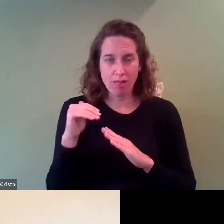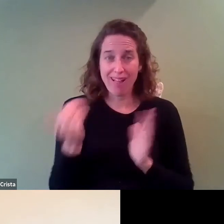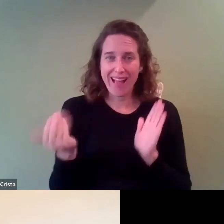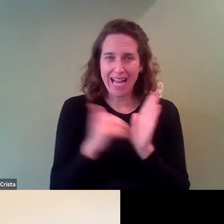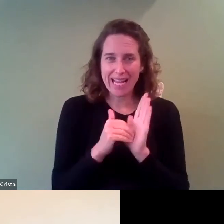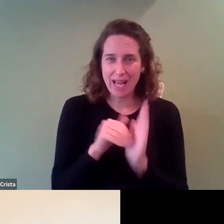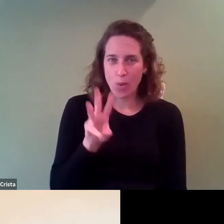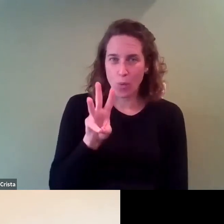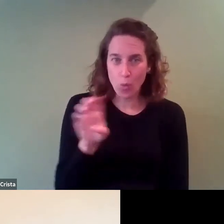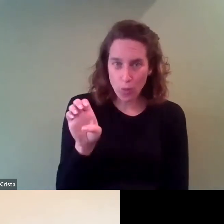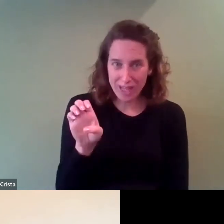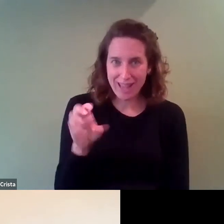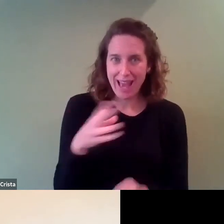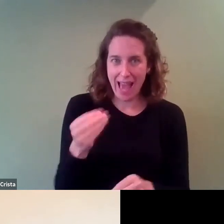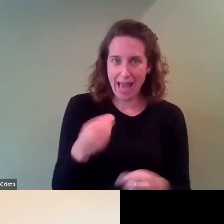well as the me.